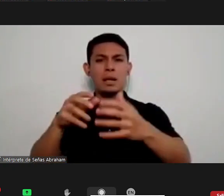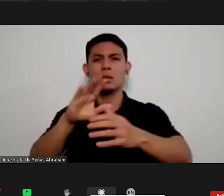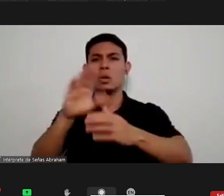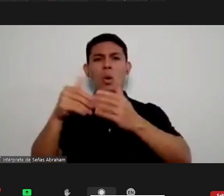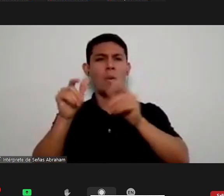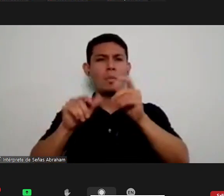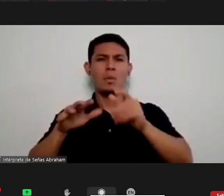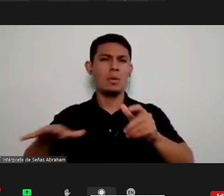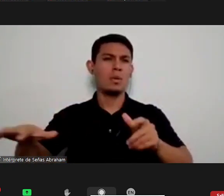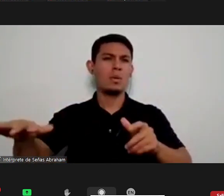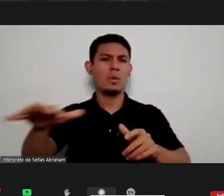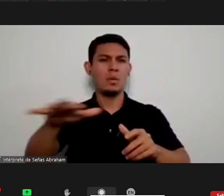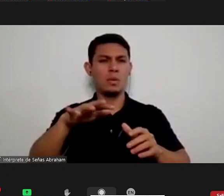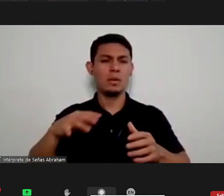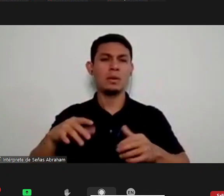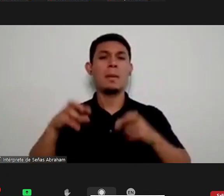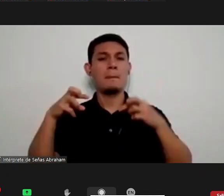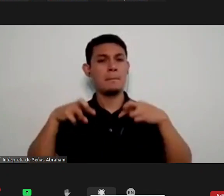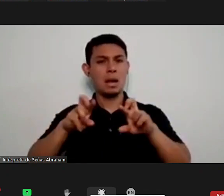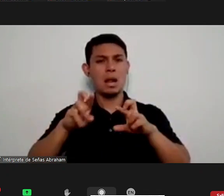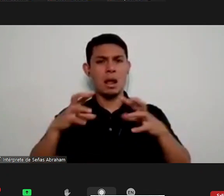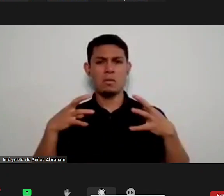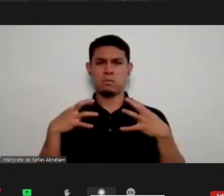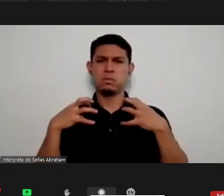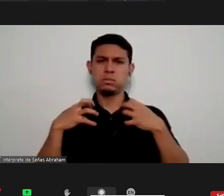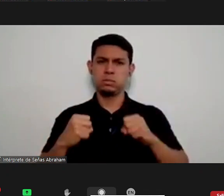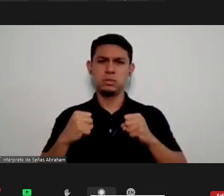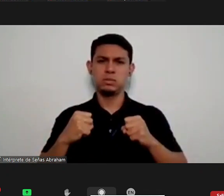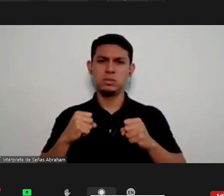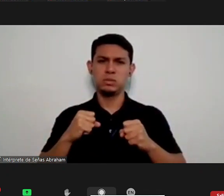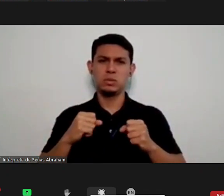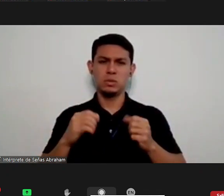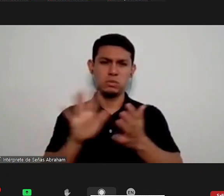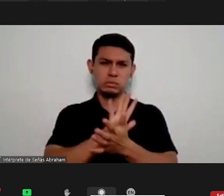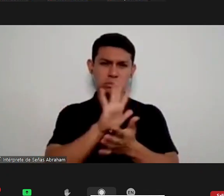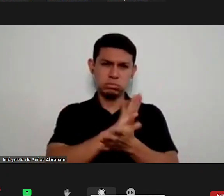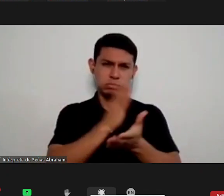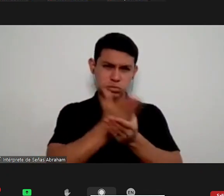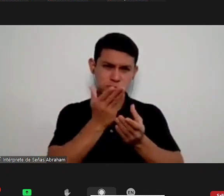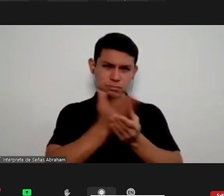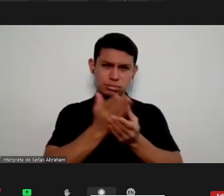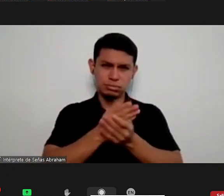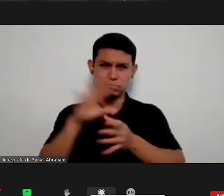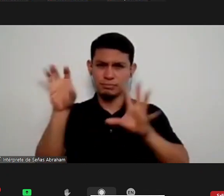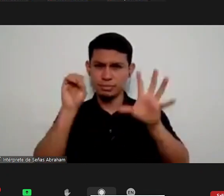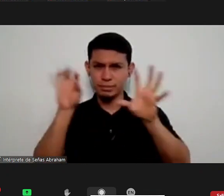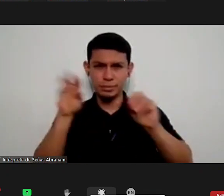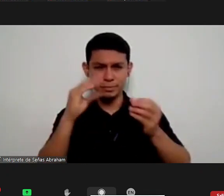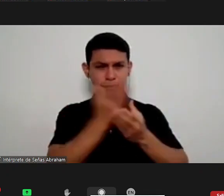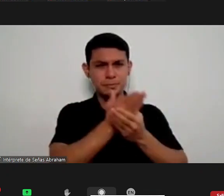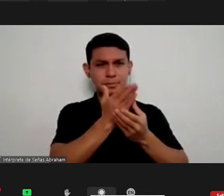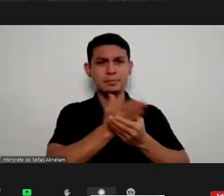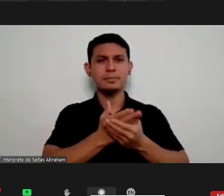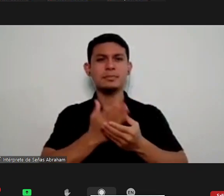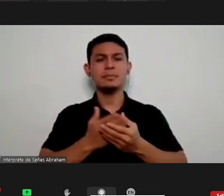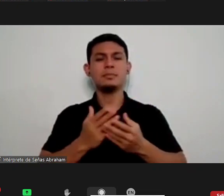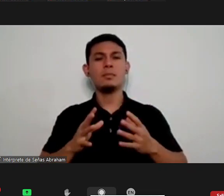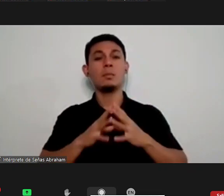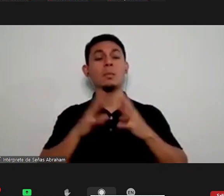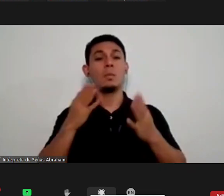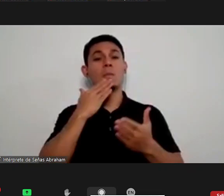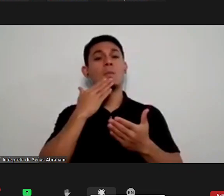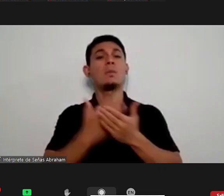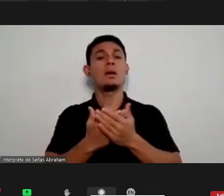society as a whole which allowed to reinforce the content of the document and not only